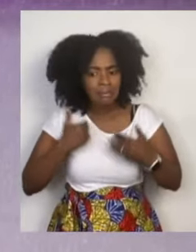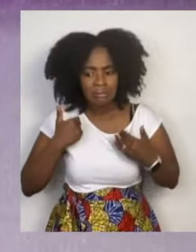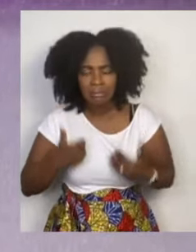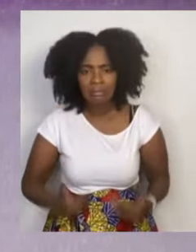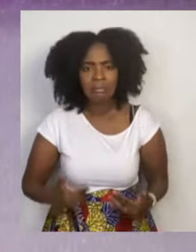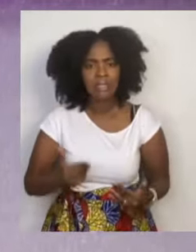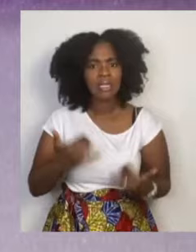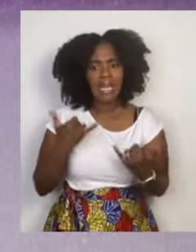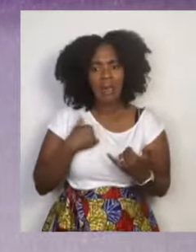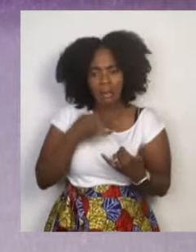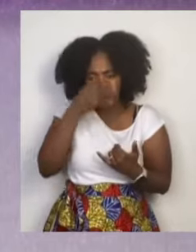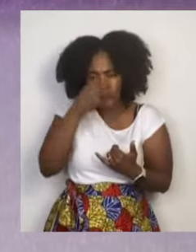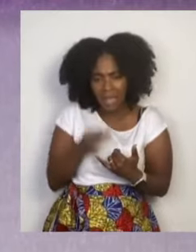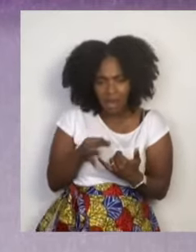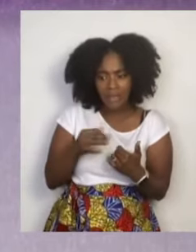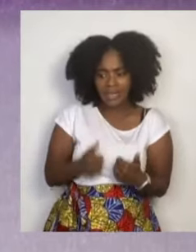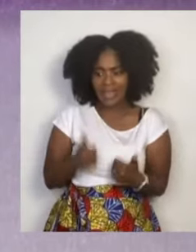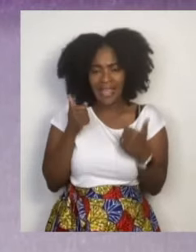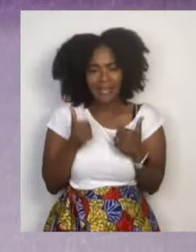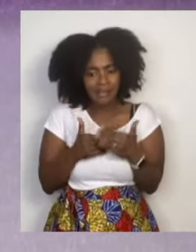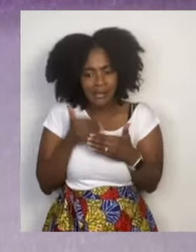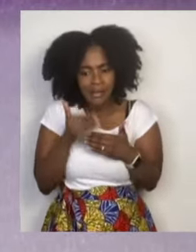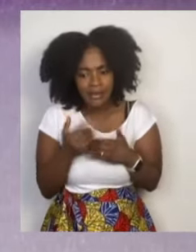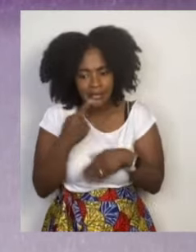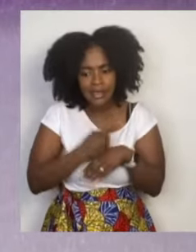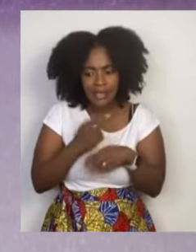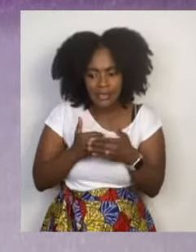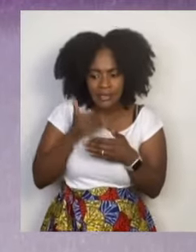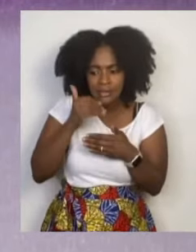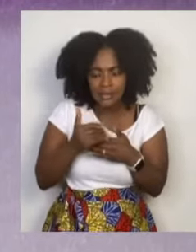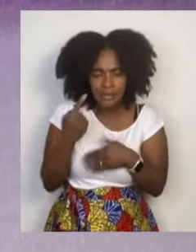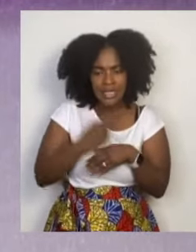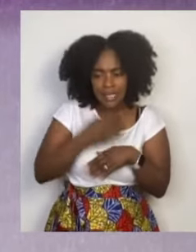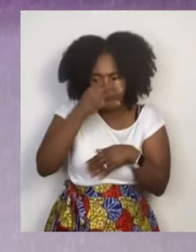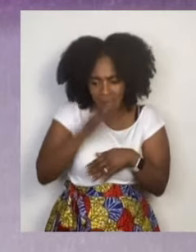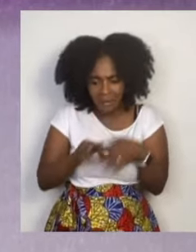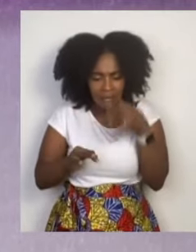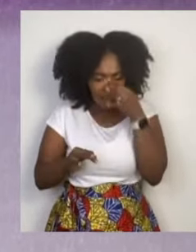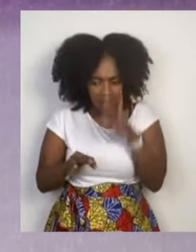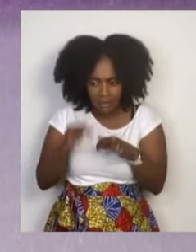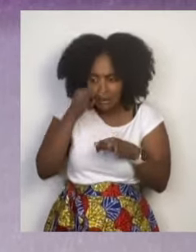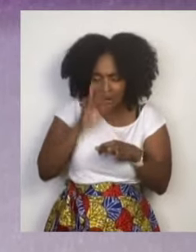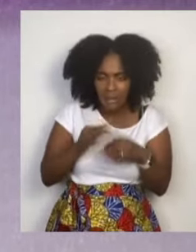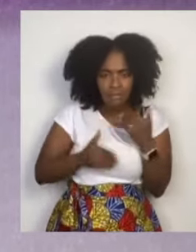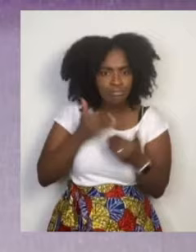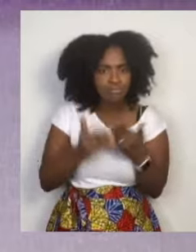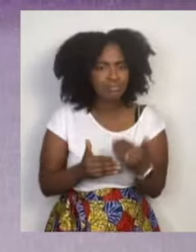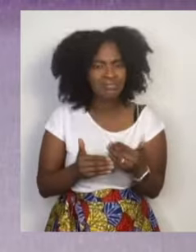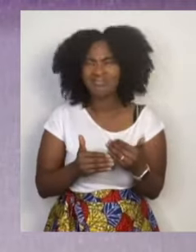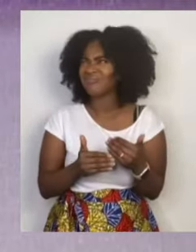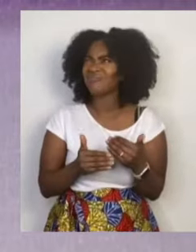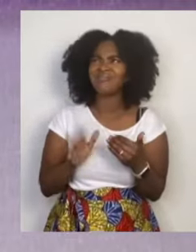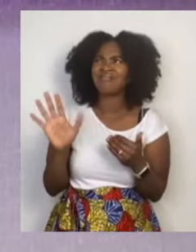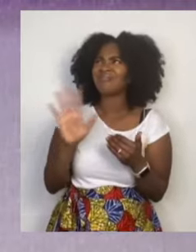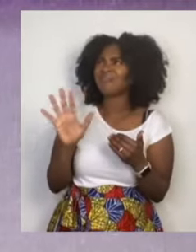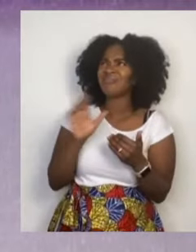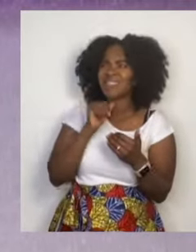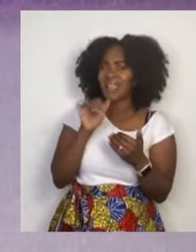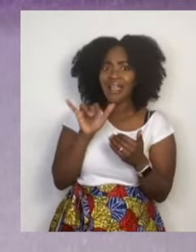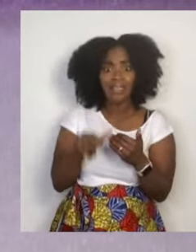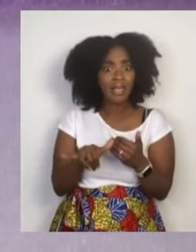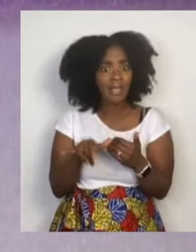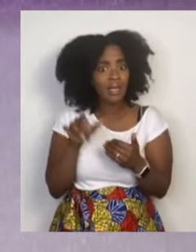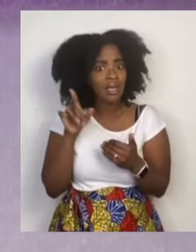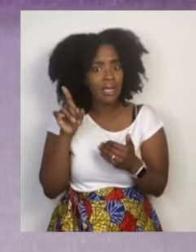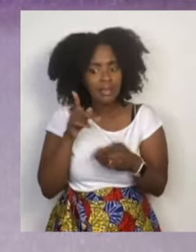one day to the next day. Surely the Lord didn't keep me here for folk to act funny and for my money